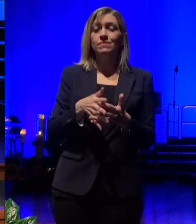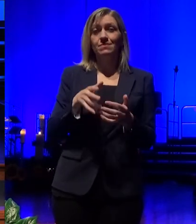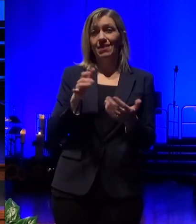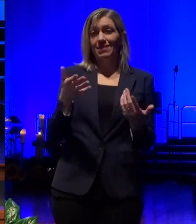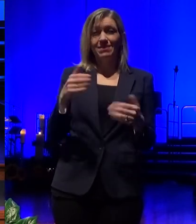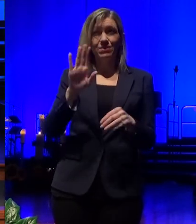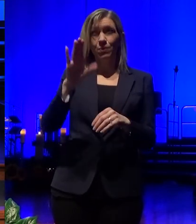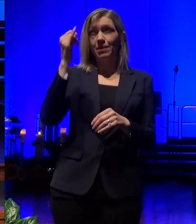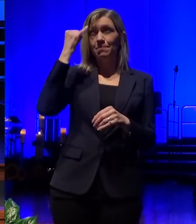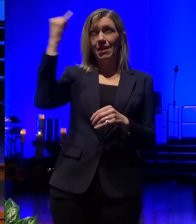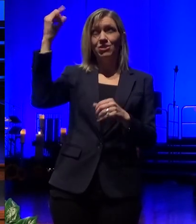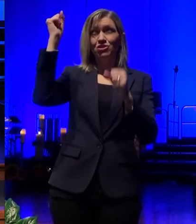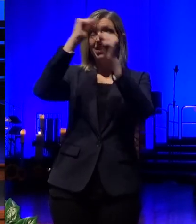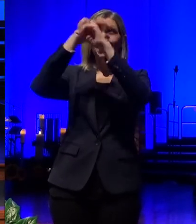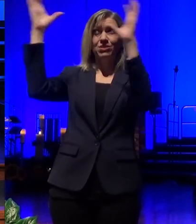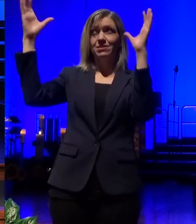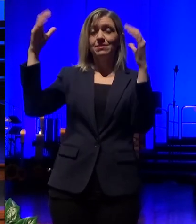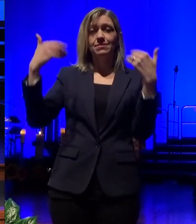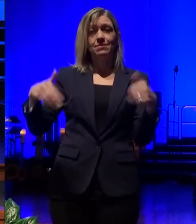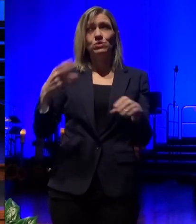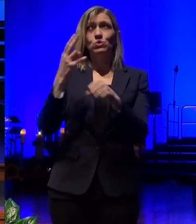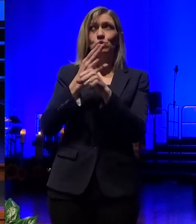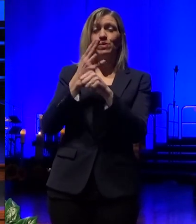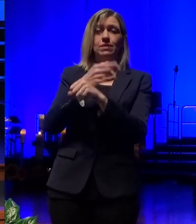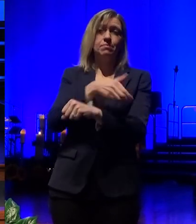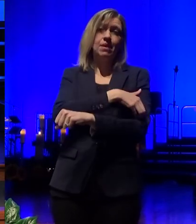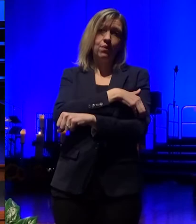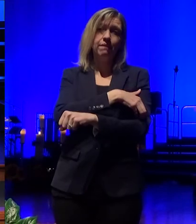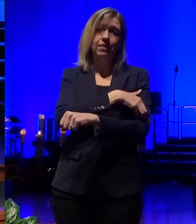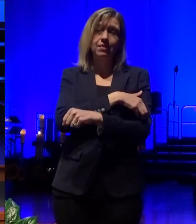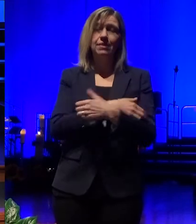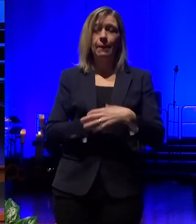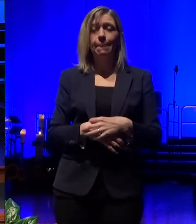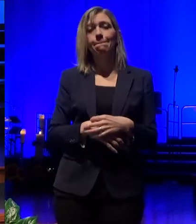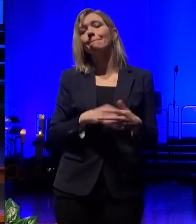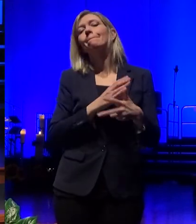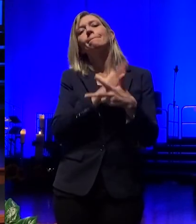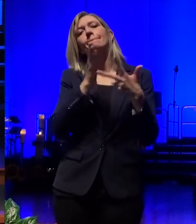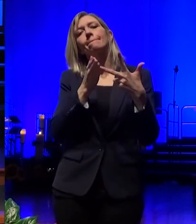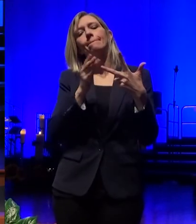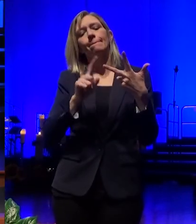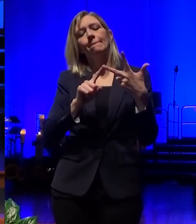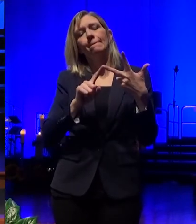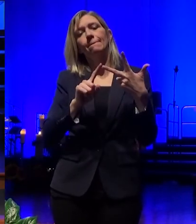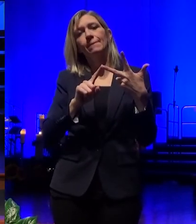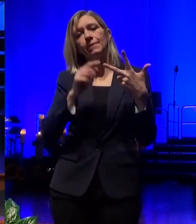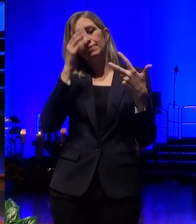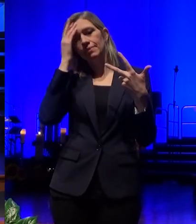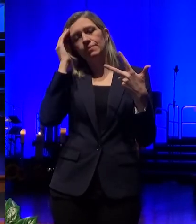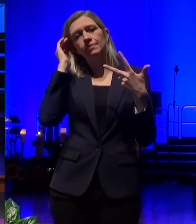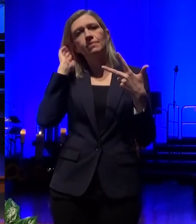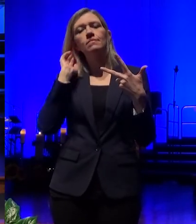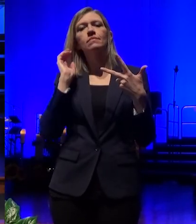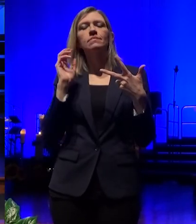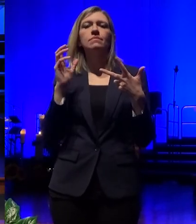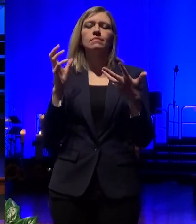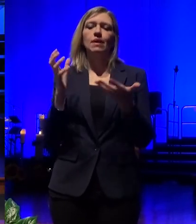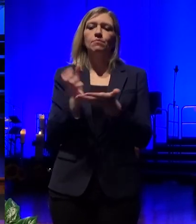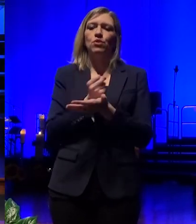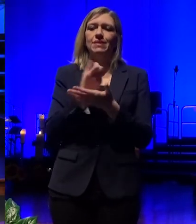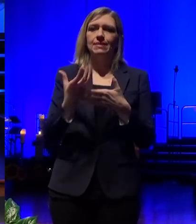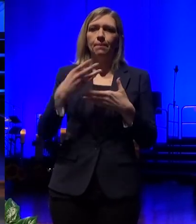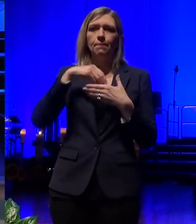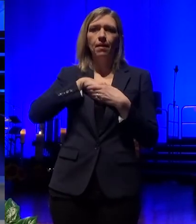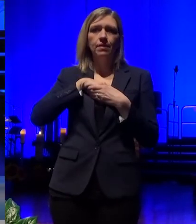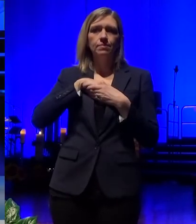our imagination in this powerful way. And then the last one is to embrace the